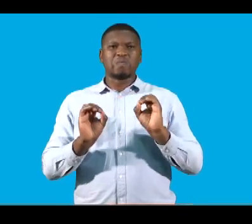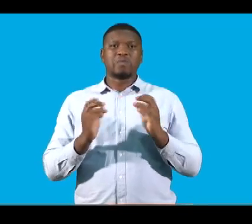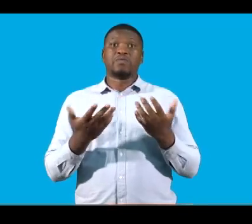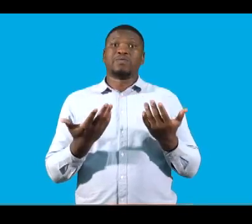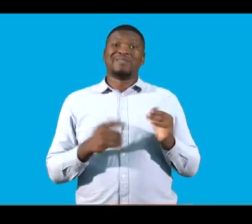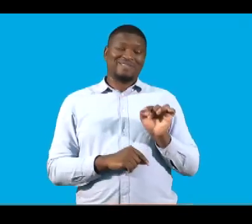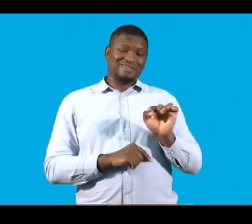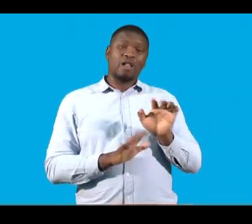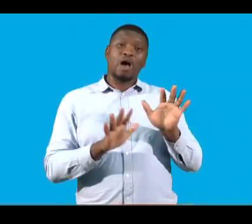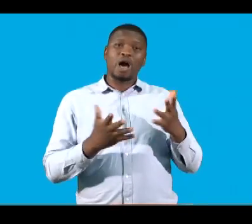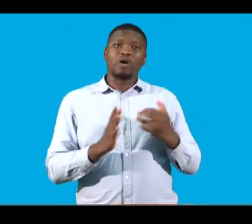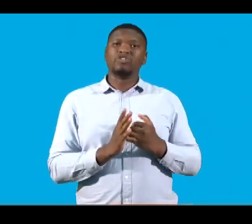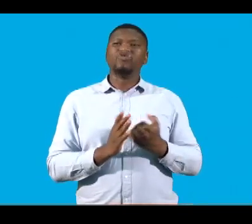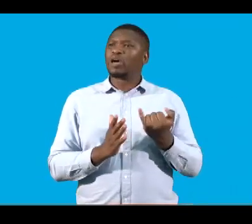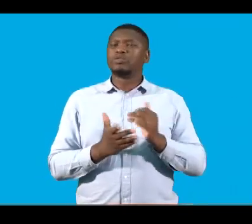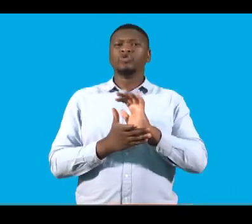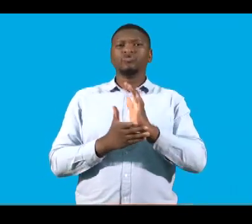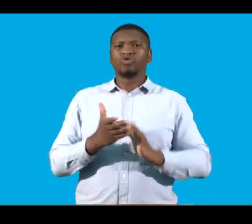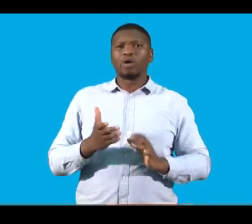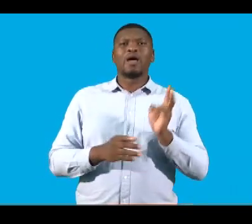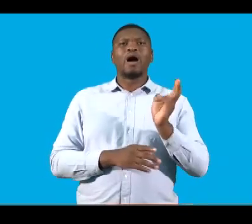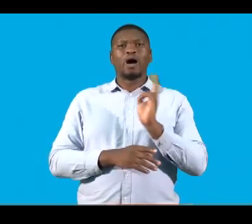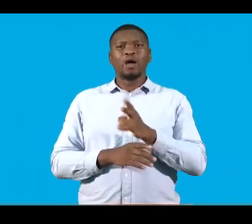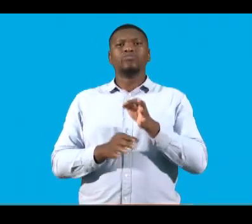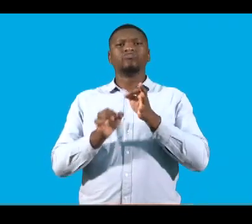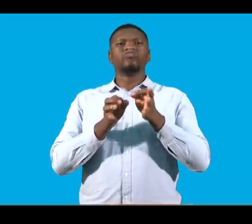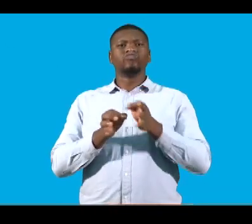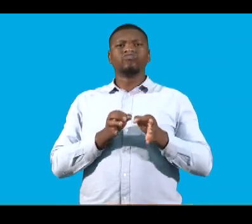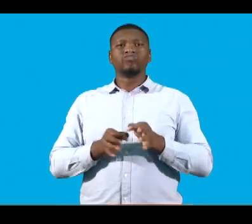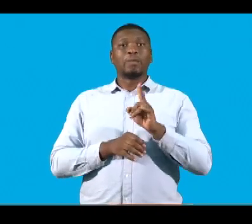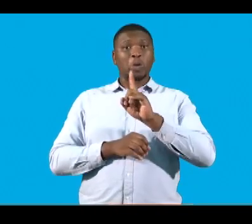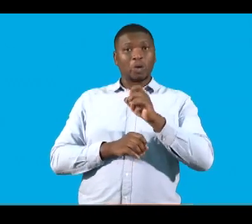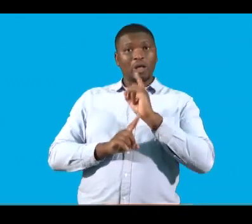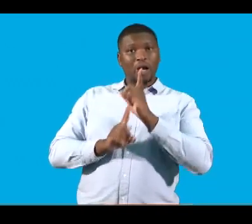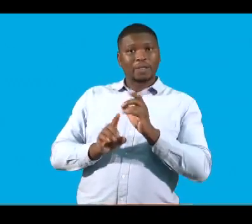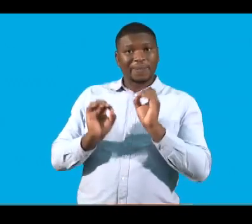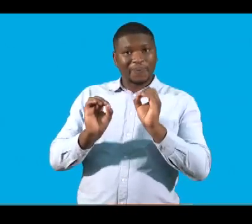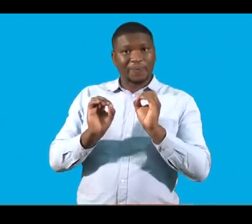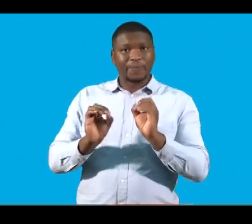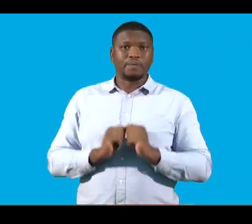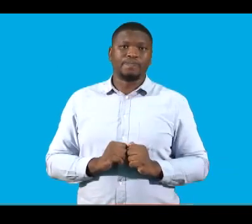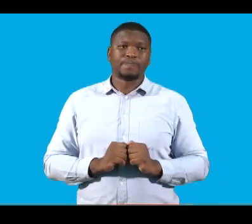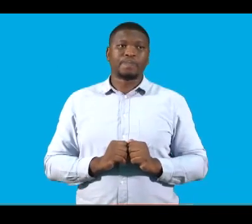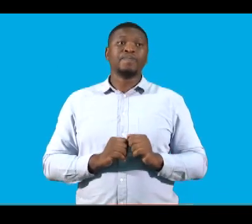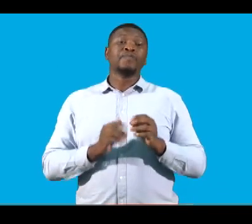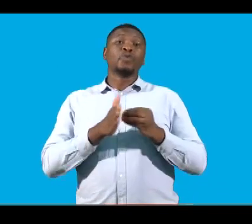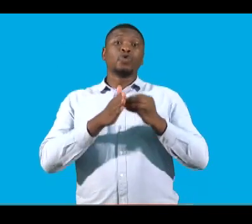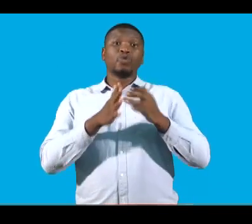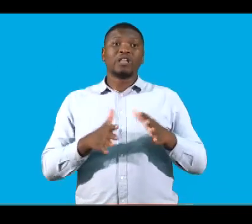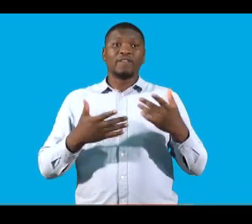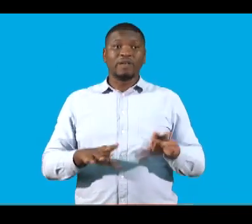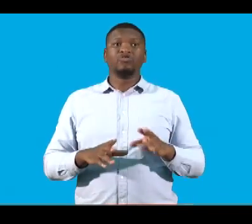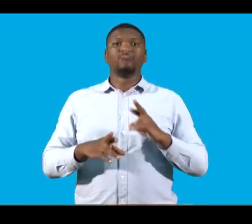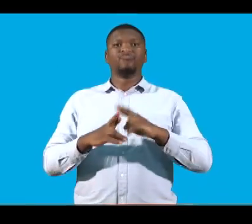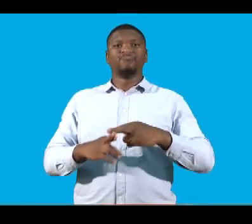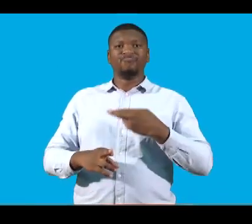a narrative essay means that you are simply retelling the story and not addressing the question. Learners repeated the question